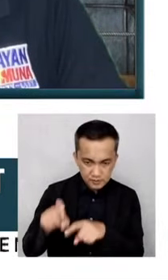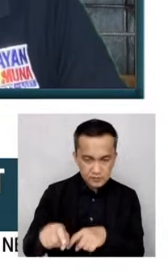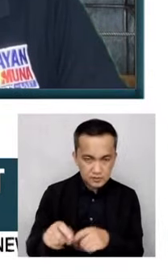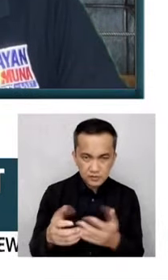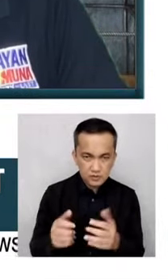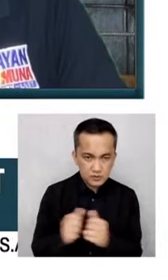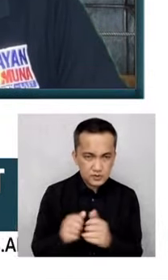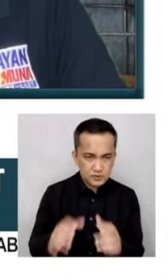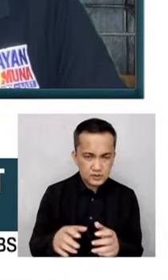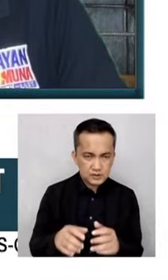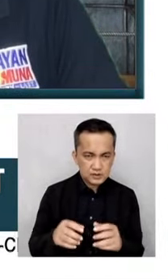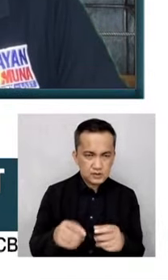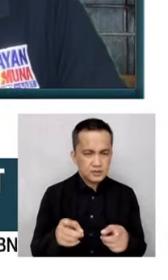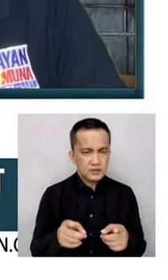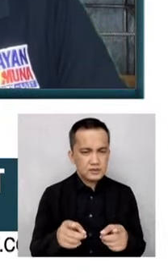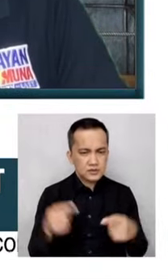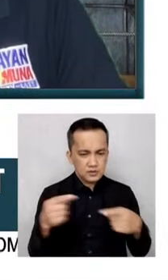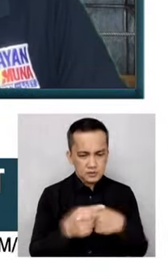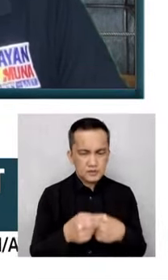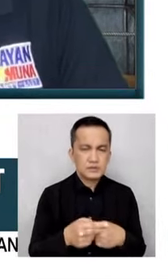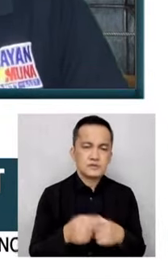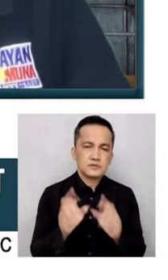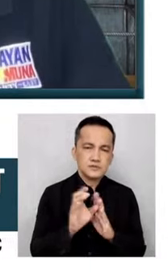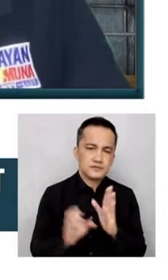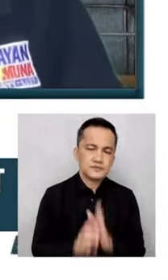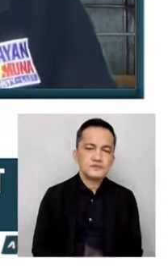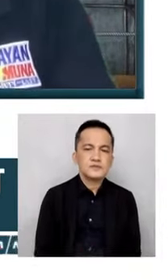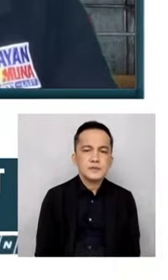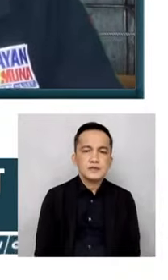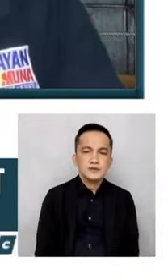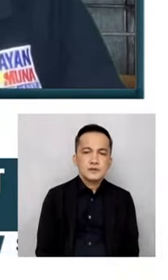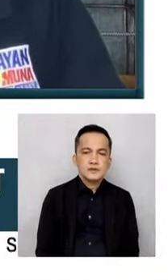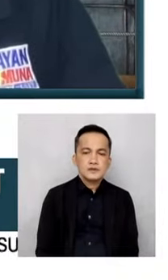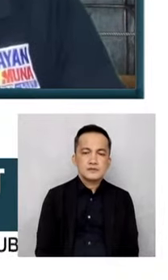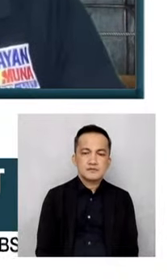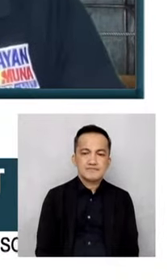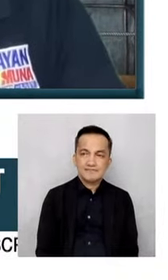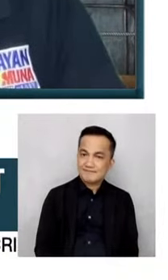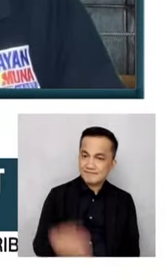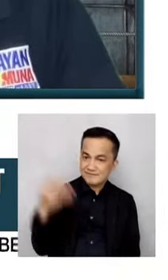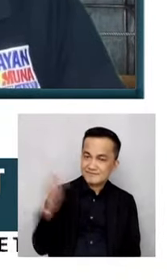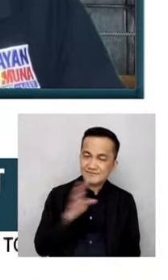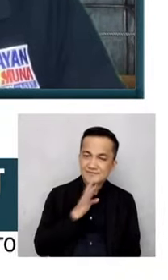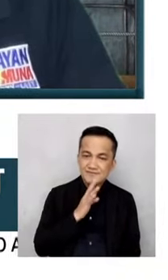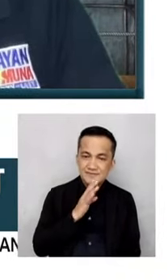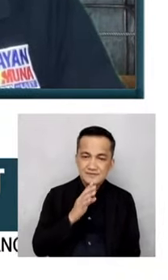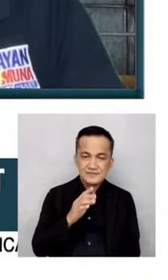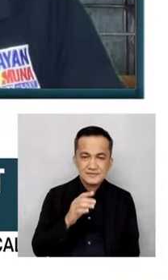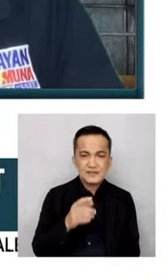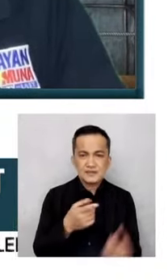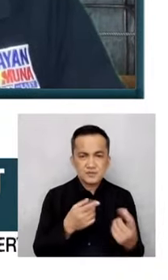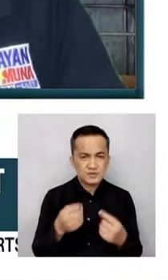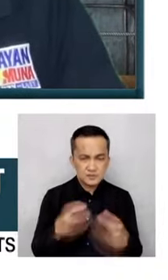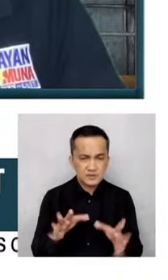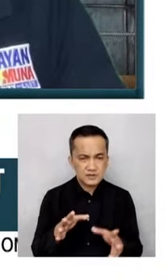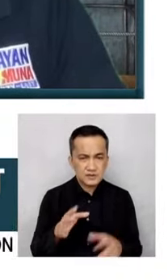necessarily compromising the Constitution? Well, it has been done before. Remember the Malampaya natural gas